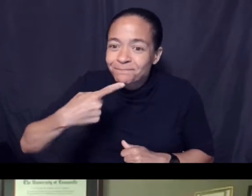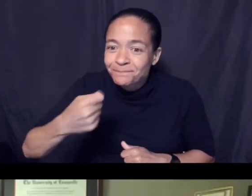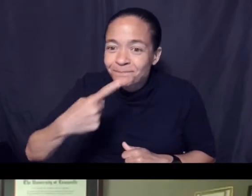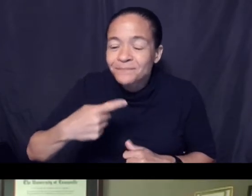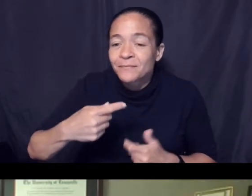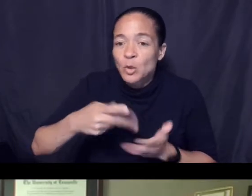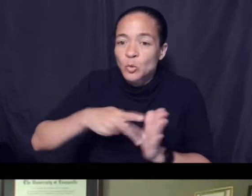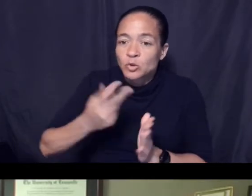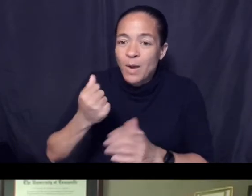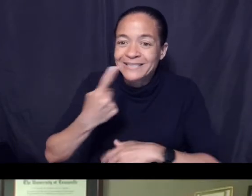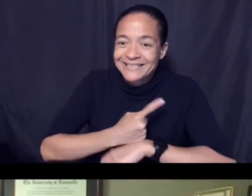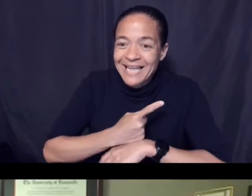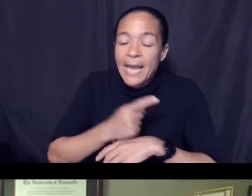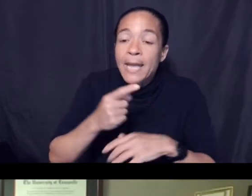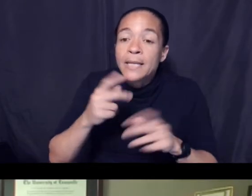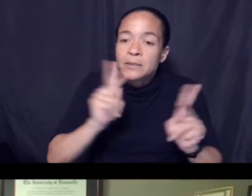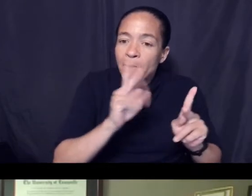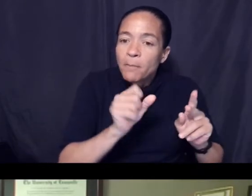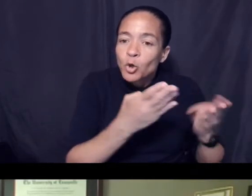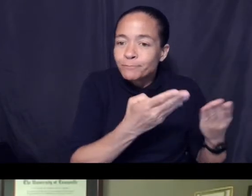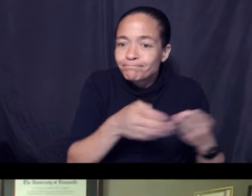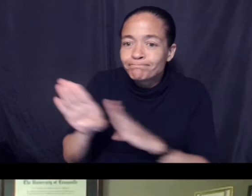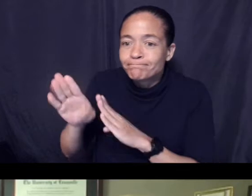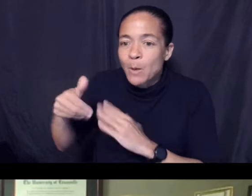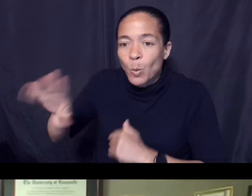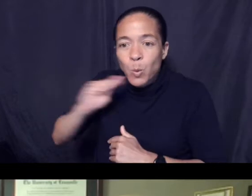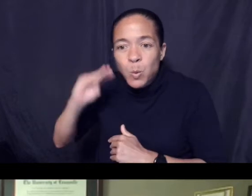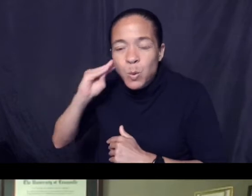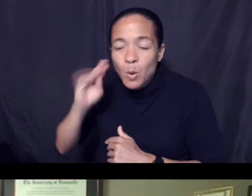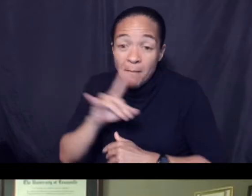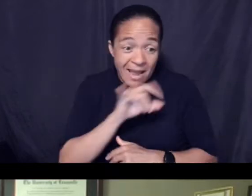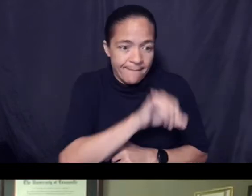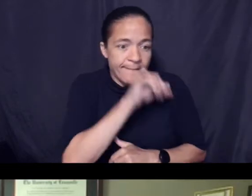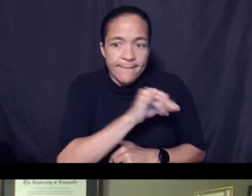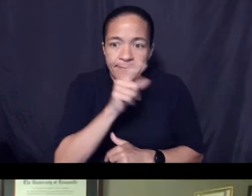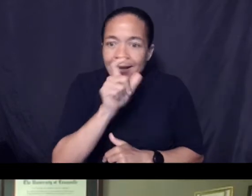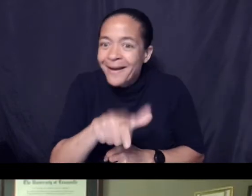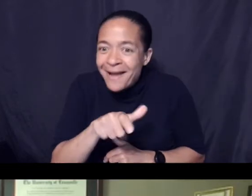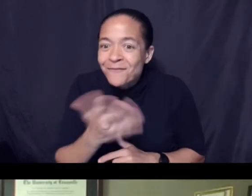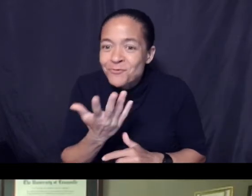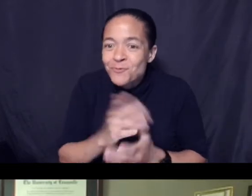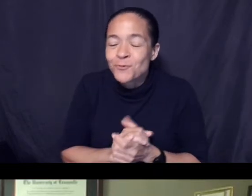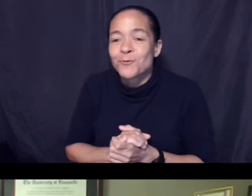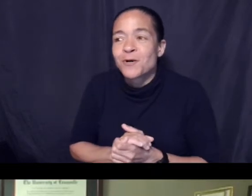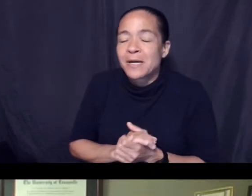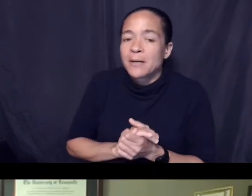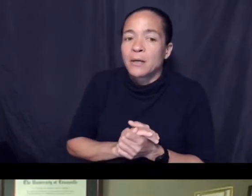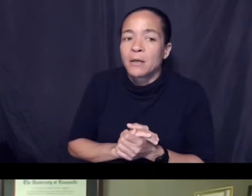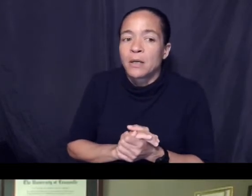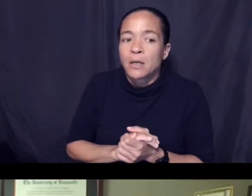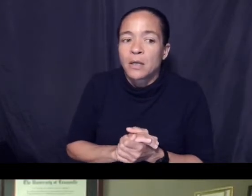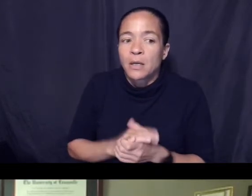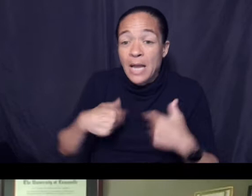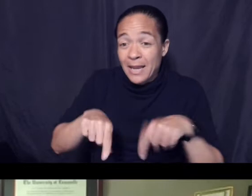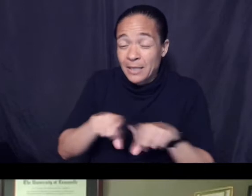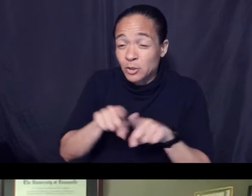allow people to transition to outpatient management, which means go home and be with their families. And the other good thing